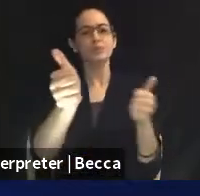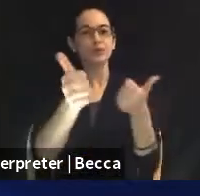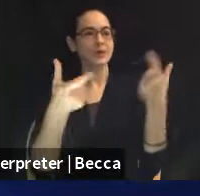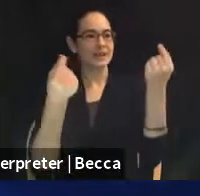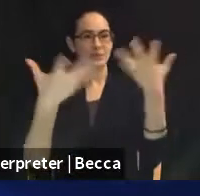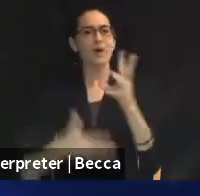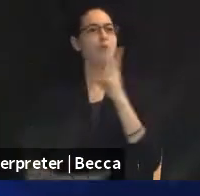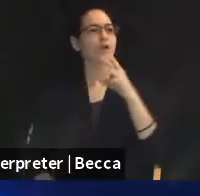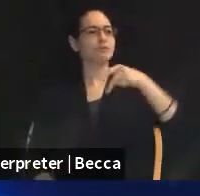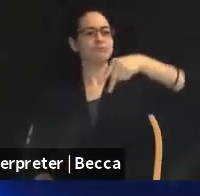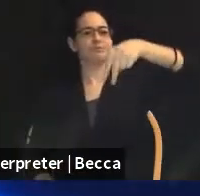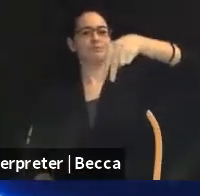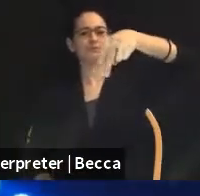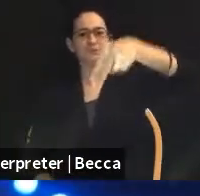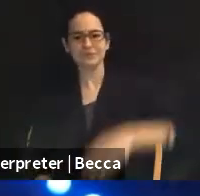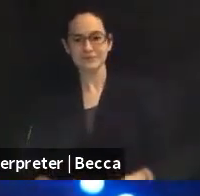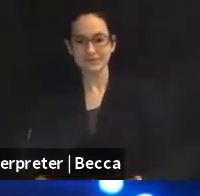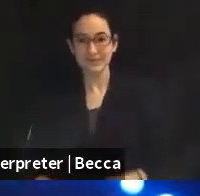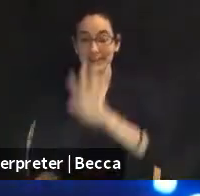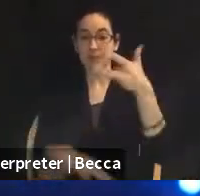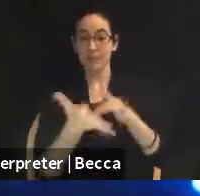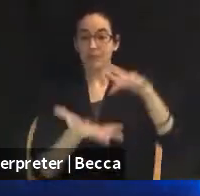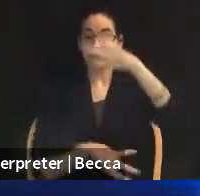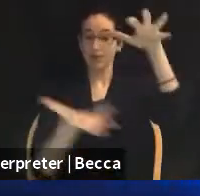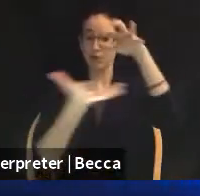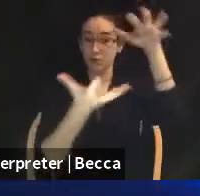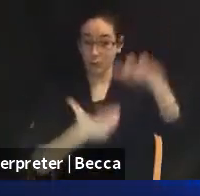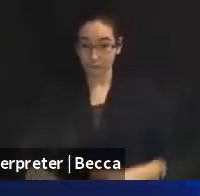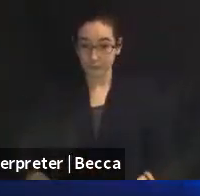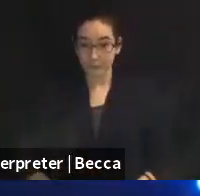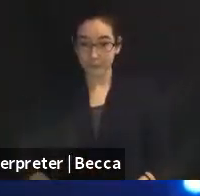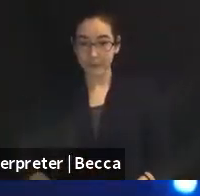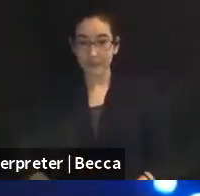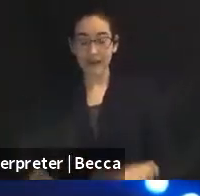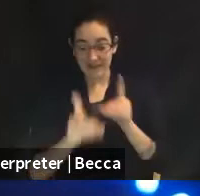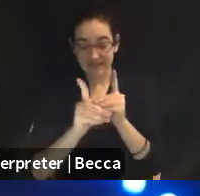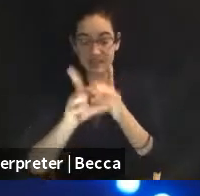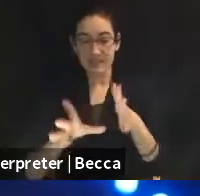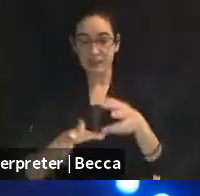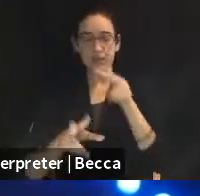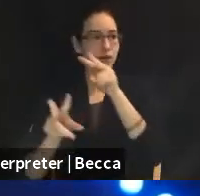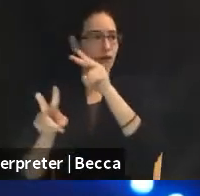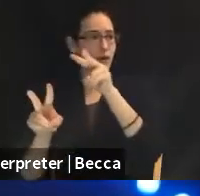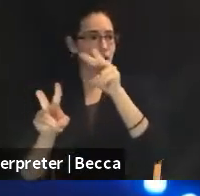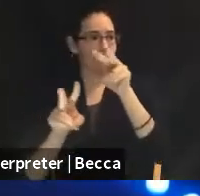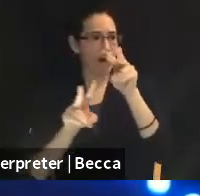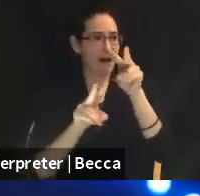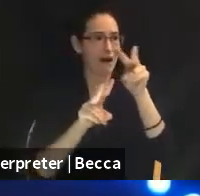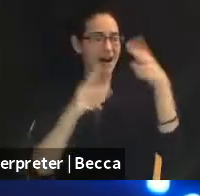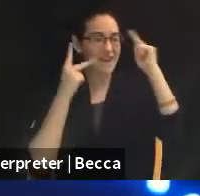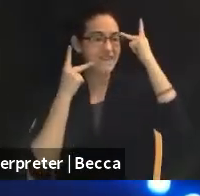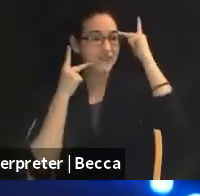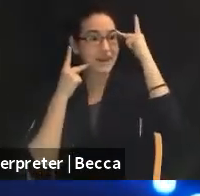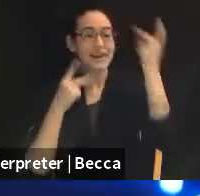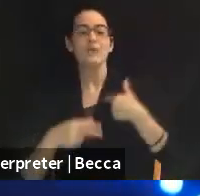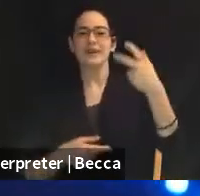water in the middle of a storm. And the disciples are freaking out because they're in the middle of a storm on the water and they see what they think